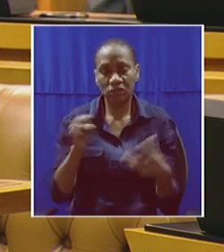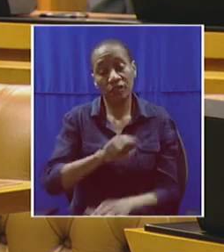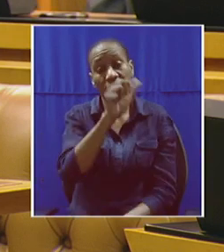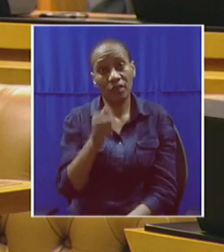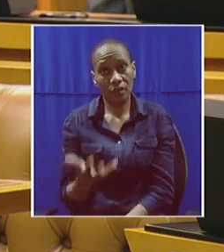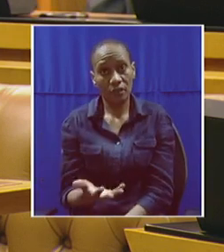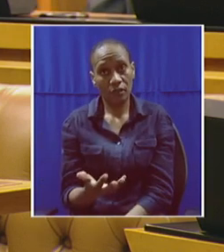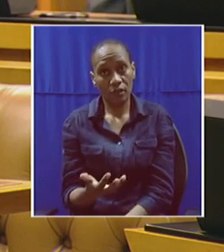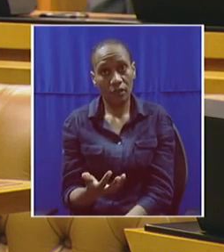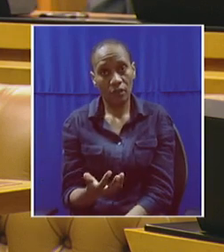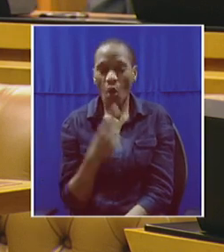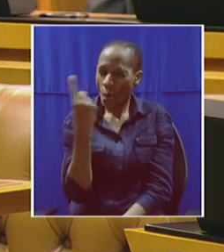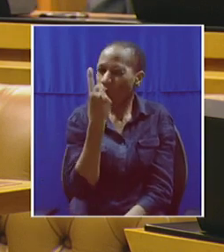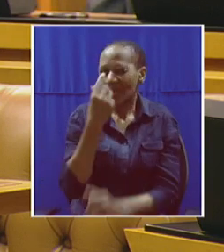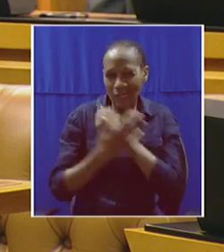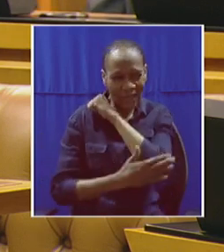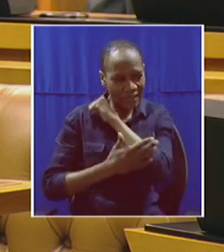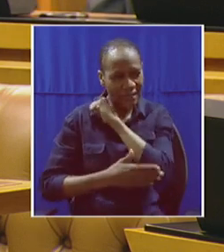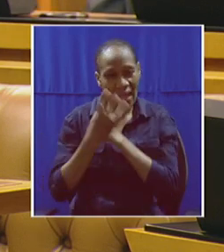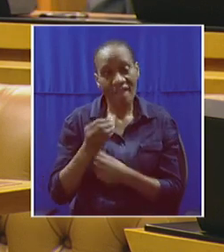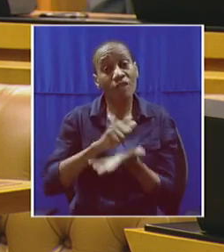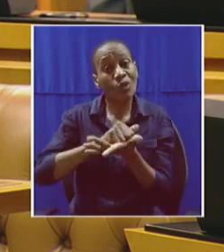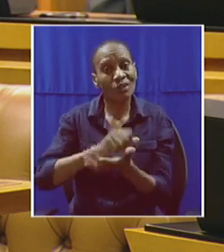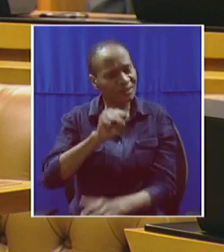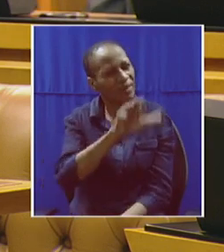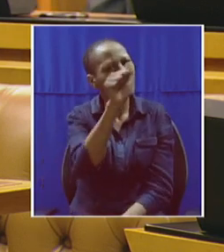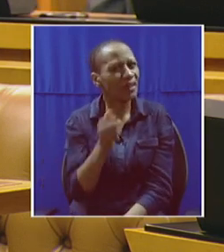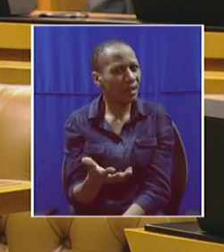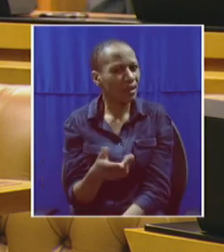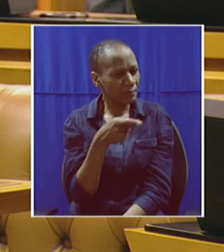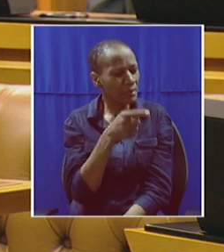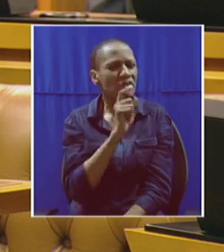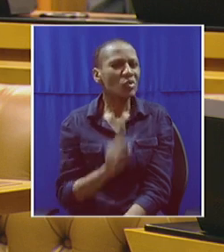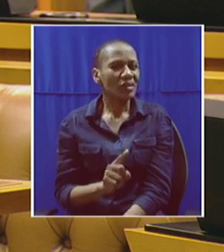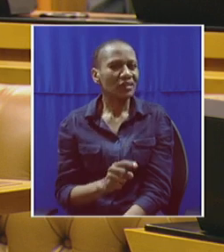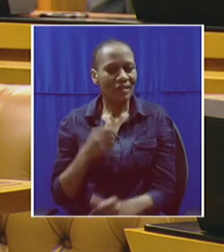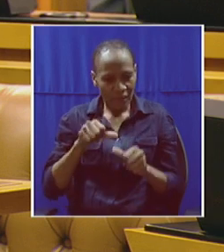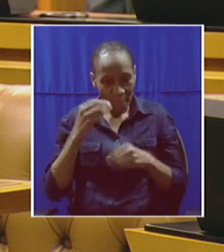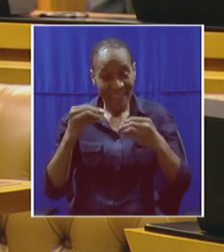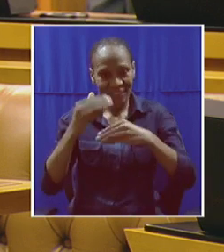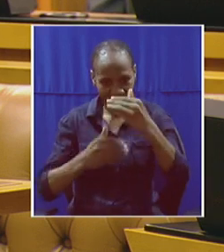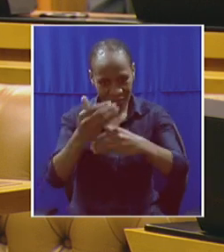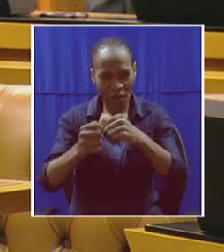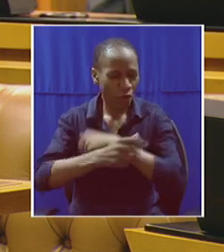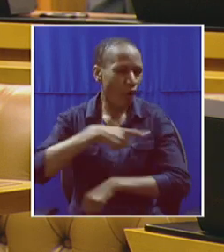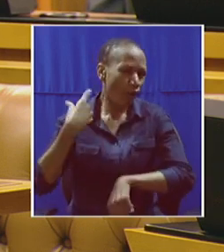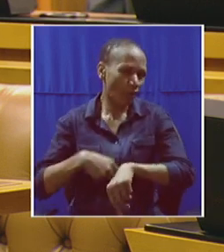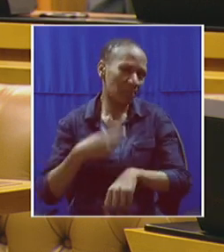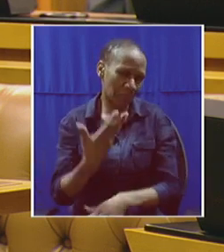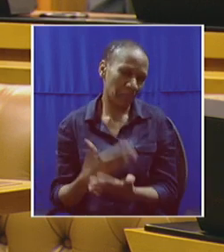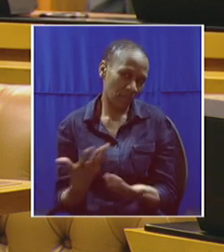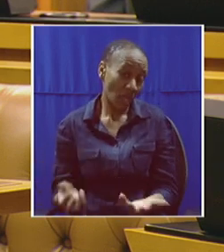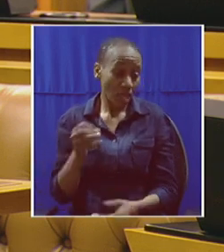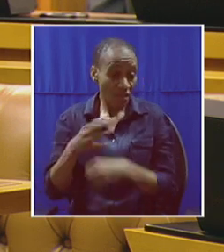now what the only country and it's a sign of unsettlement when a country has no interest